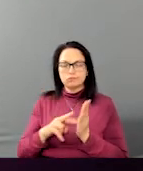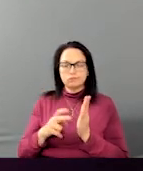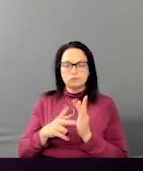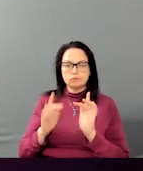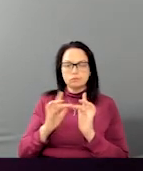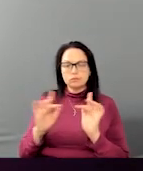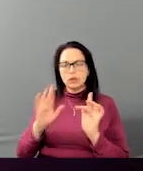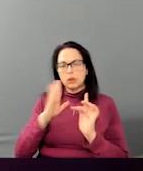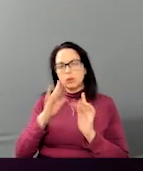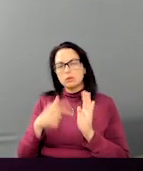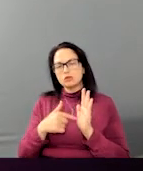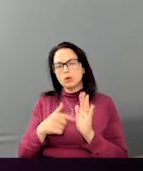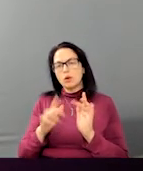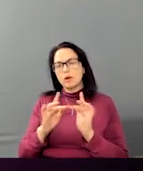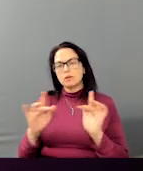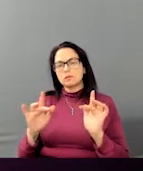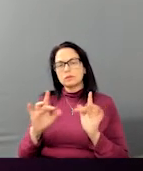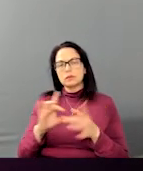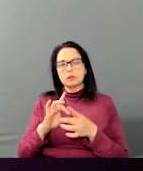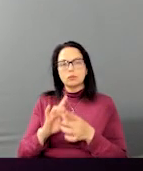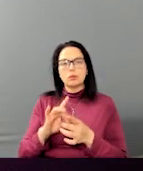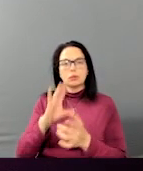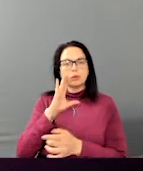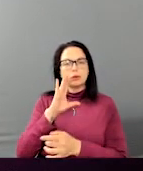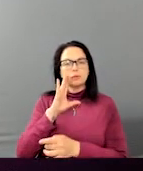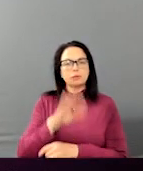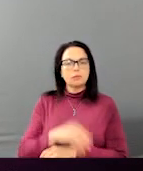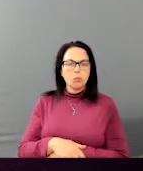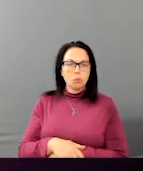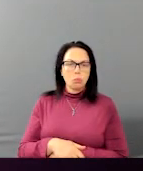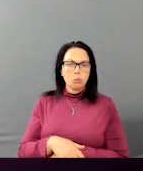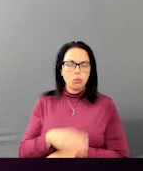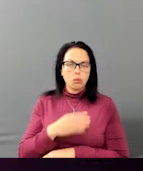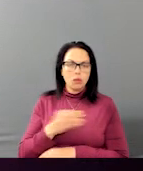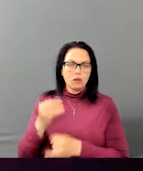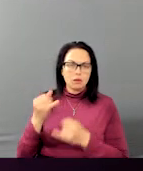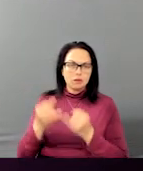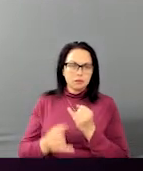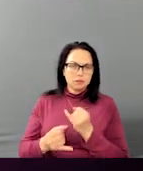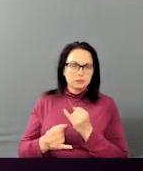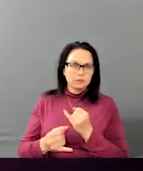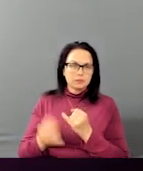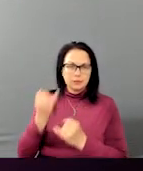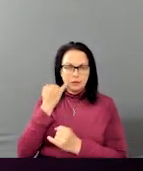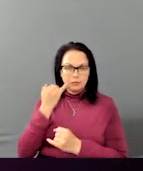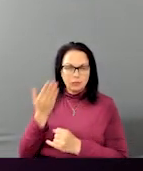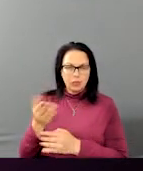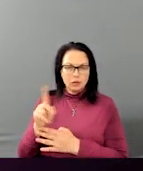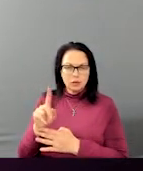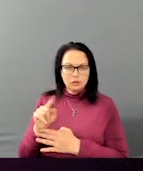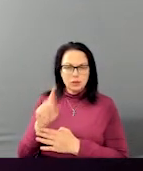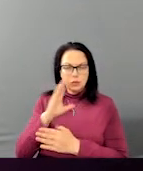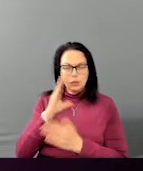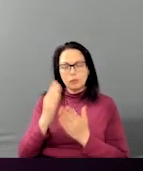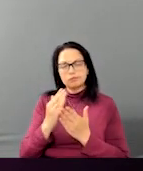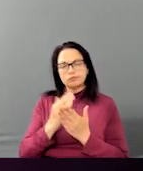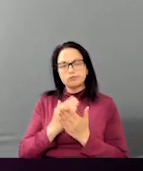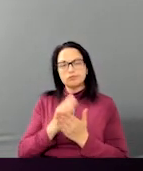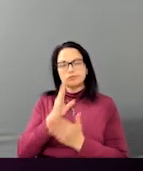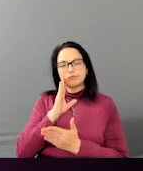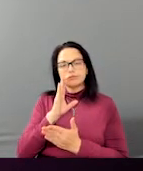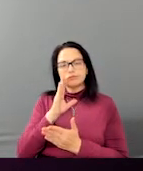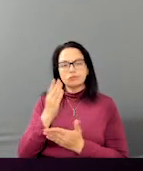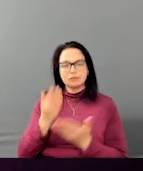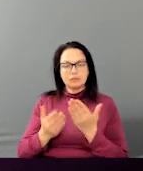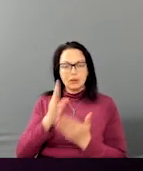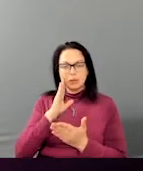out an empty state component, let's say. And then lastly, if there is data, then we'll list it all out. So maybe we